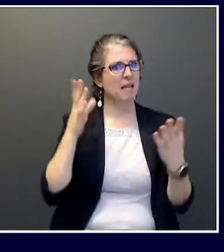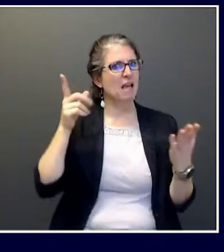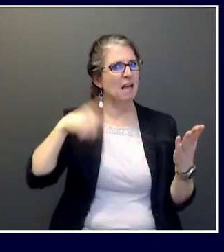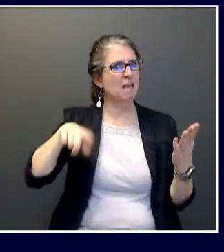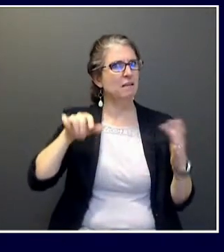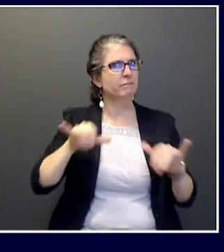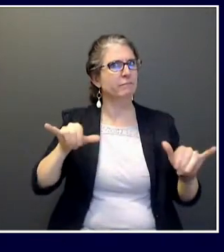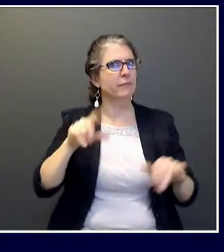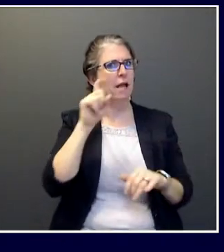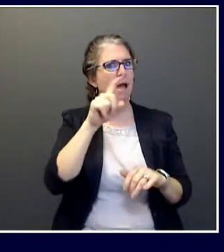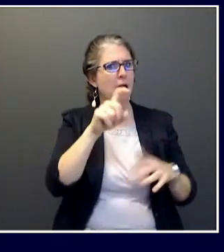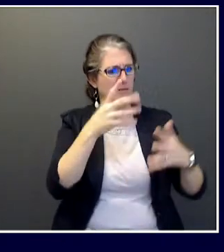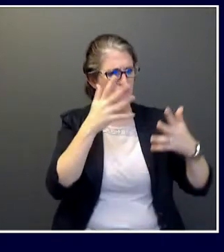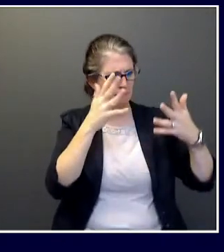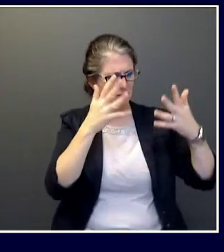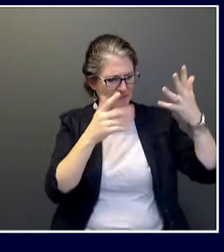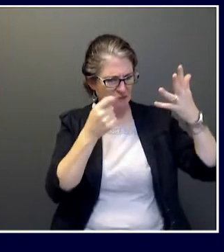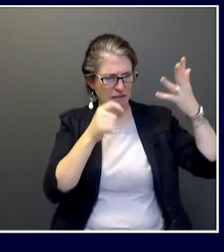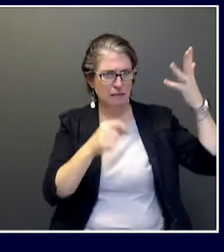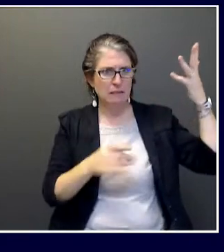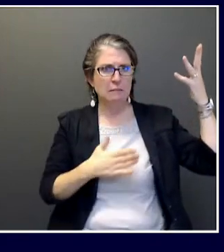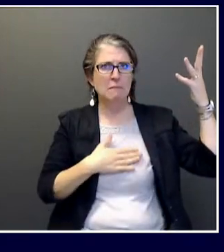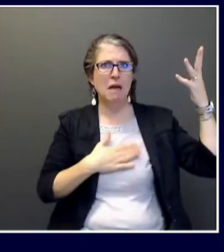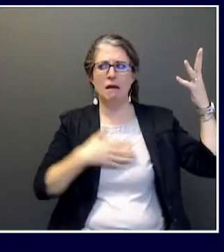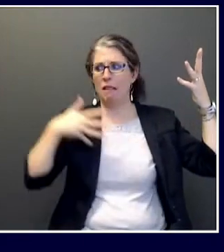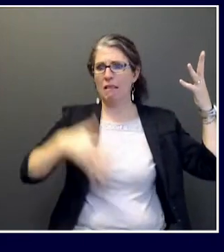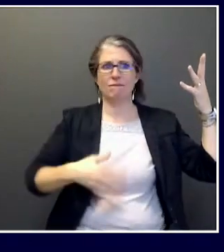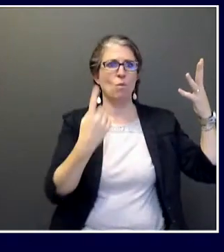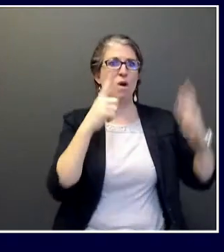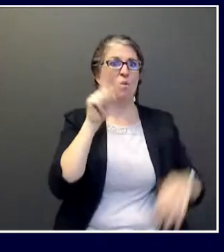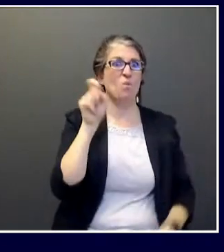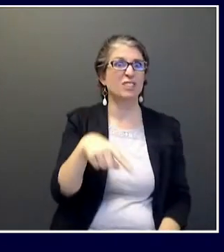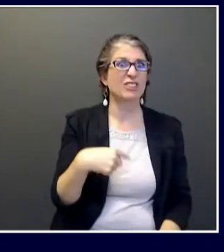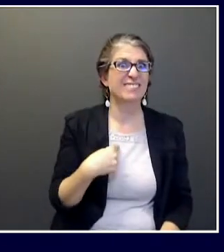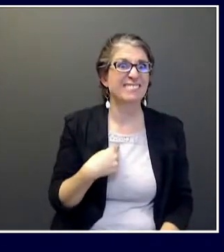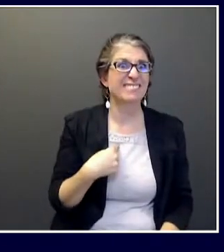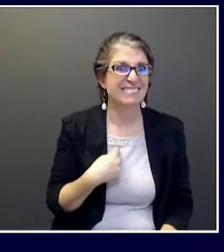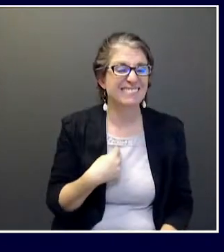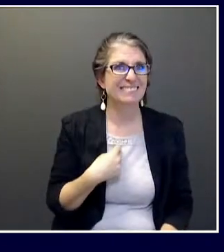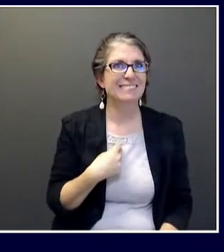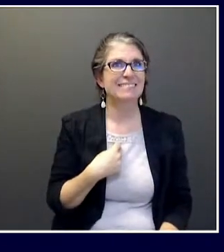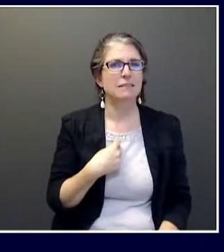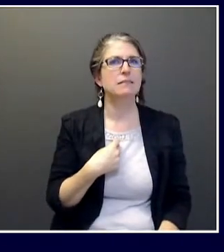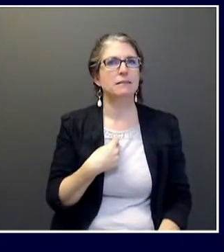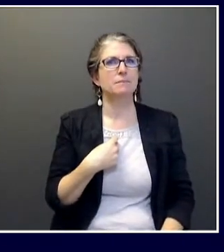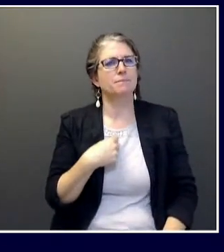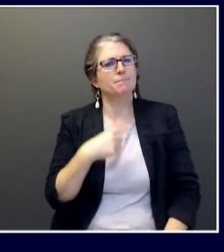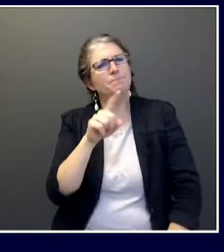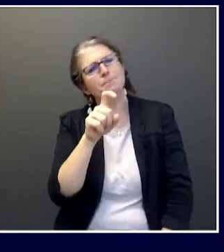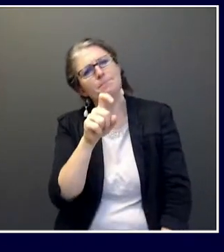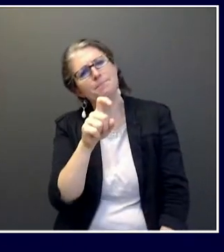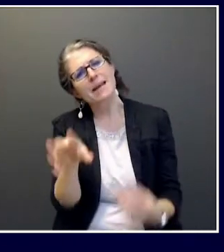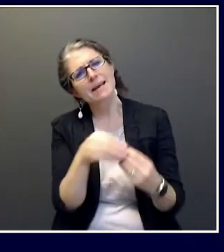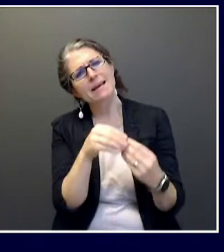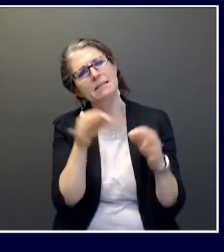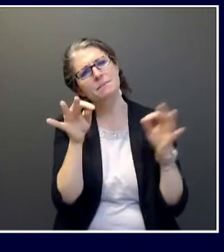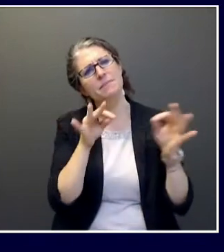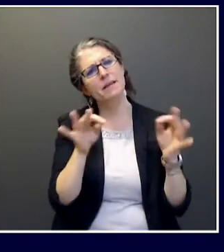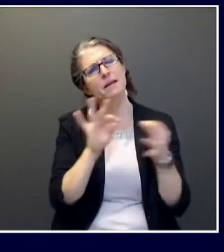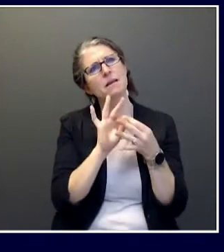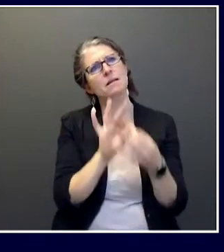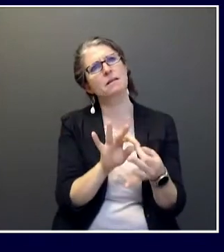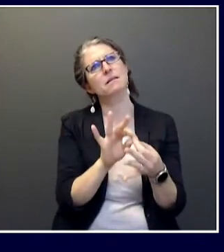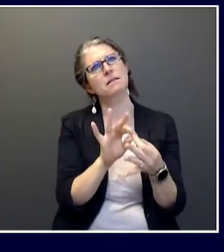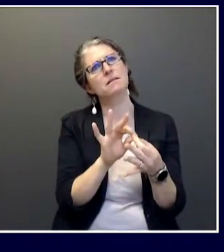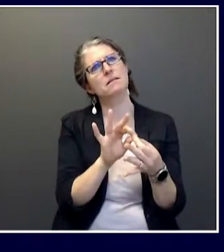Talk to me a little bit about the messaging for parents for vaccinating their children.